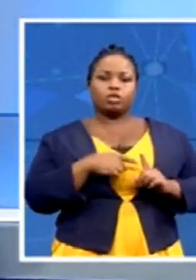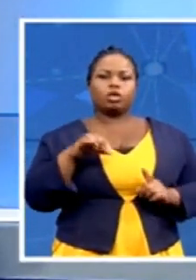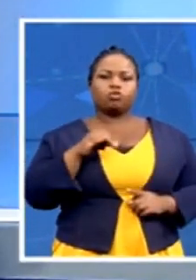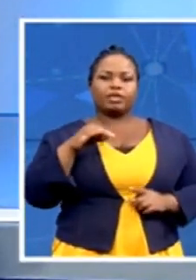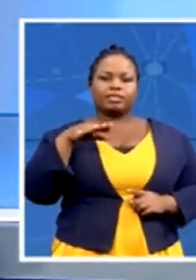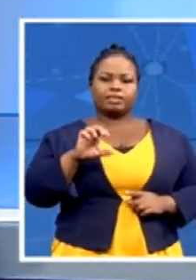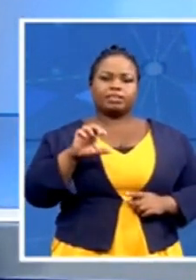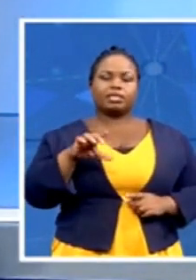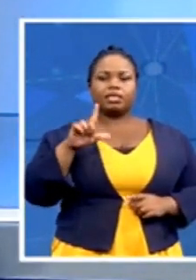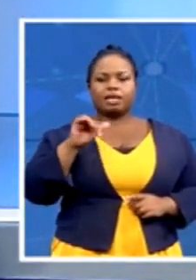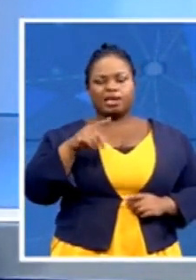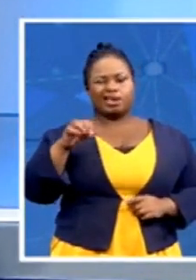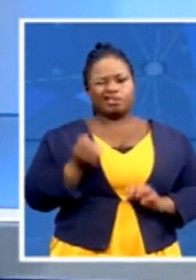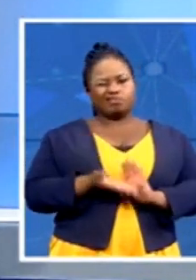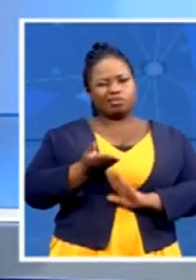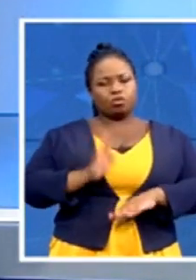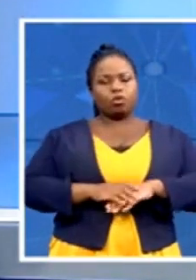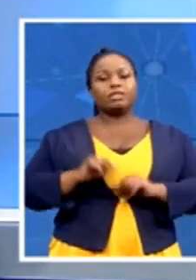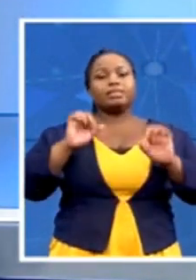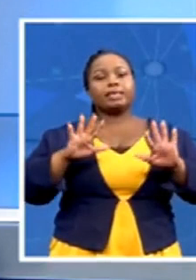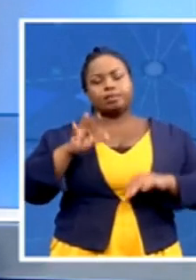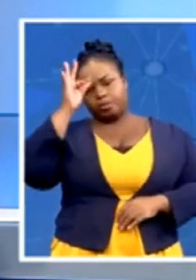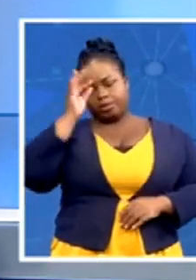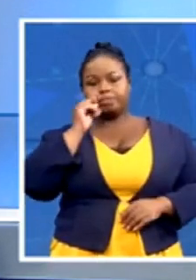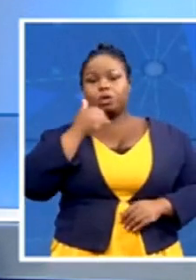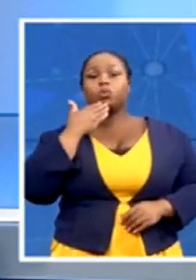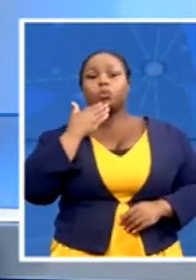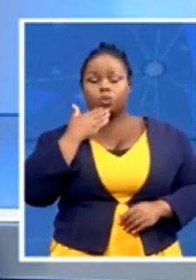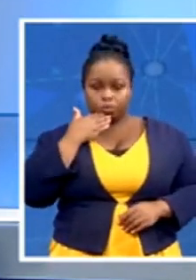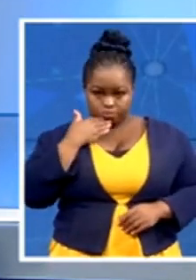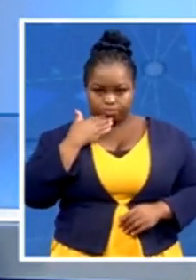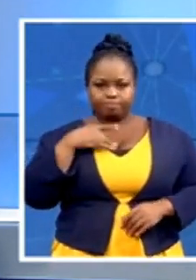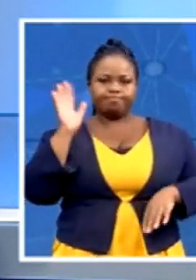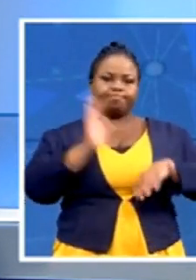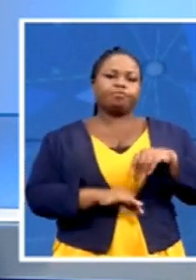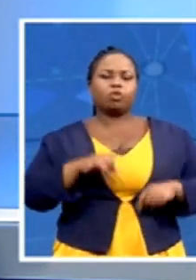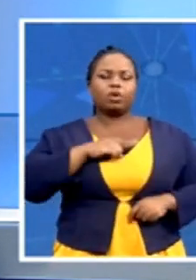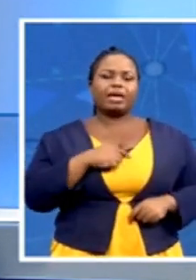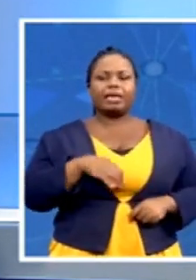10 more police officers who've been will be charged with murder, attempted murder, and